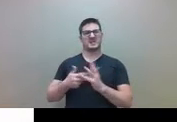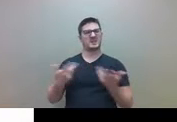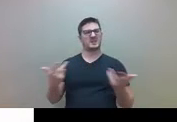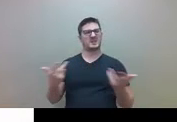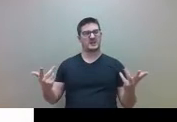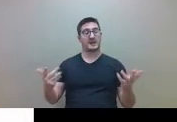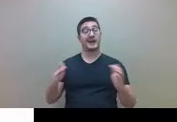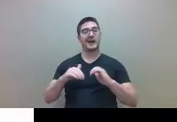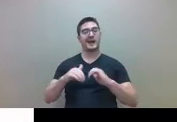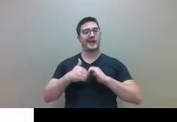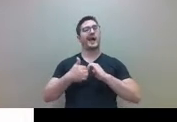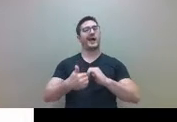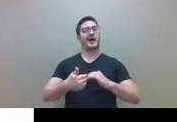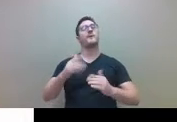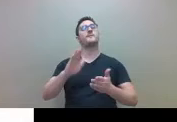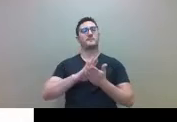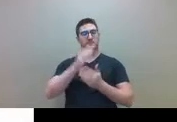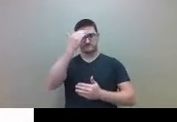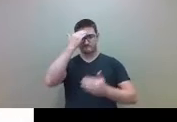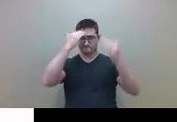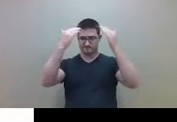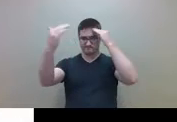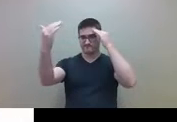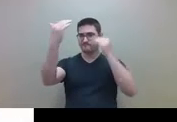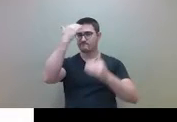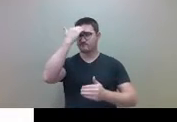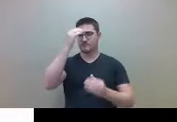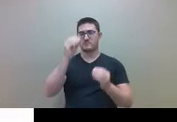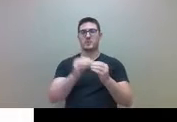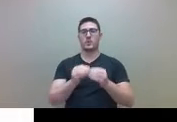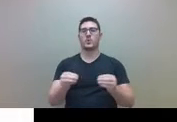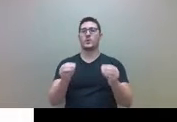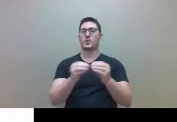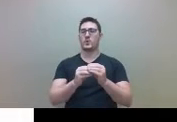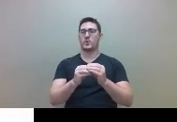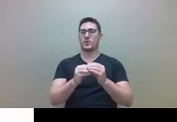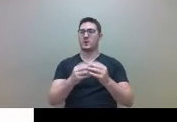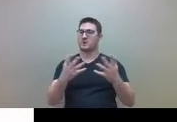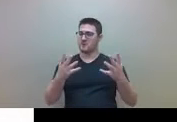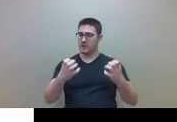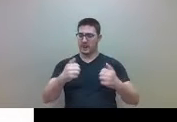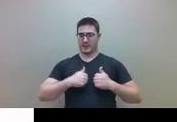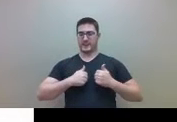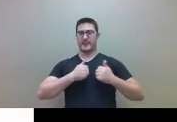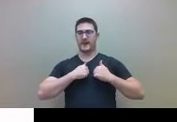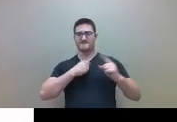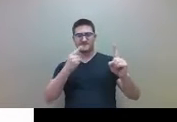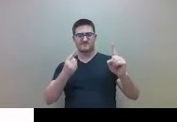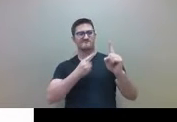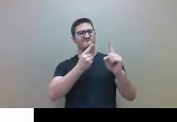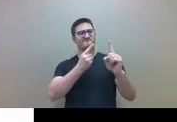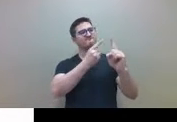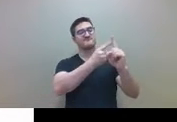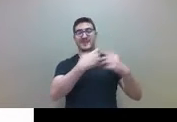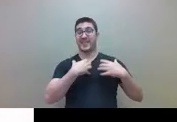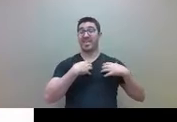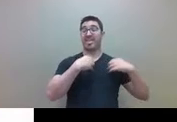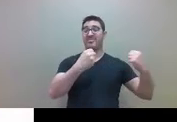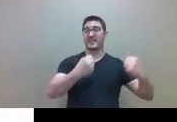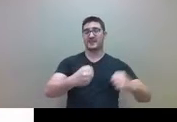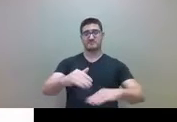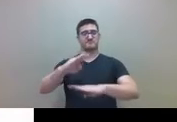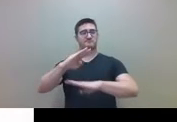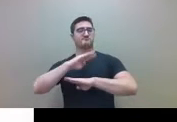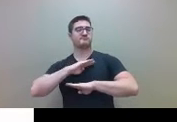of and making choices toward a healthy and fulfilling life. Wellness is more than being free from illness, because most of us are